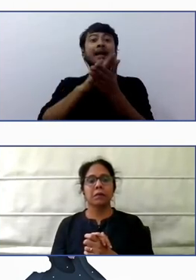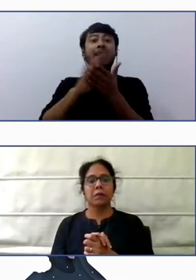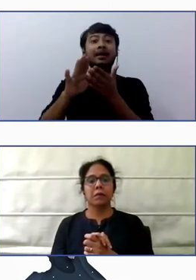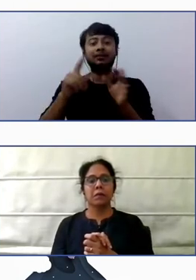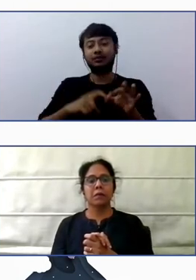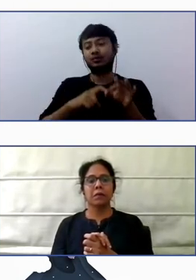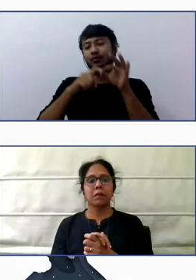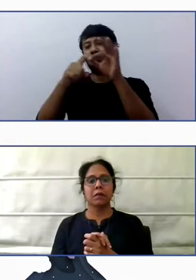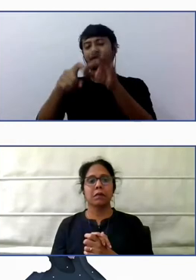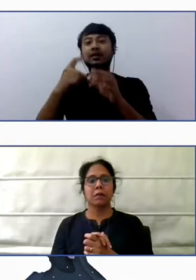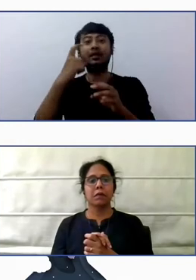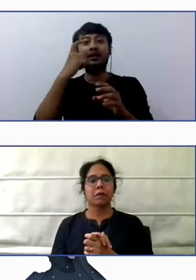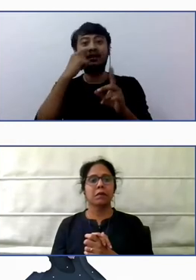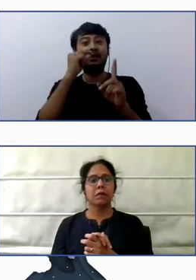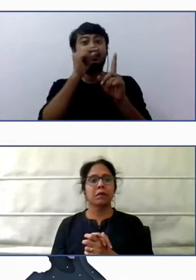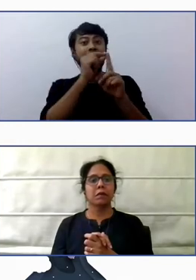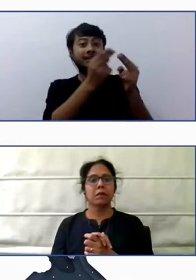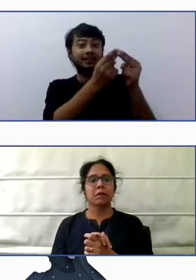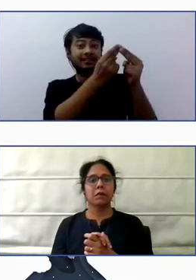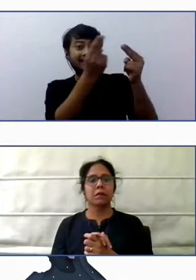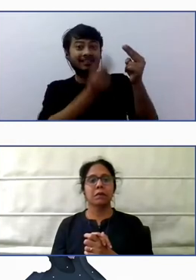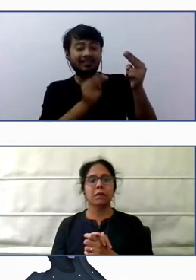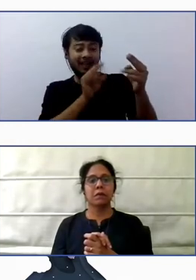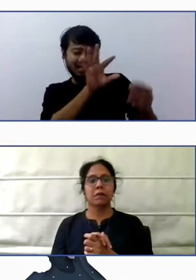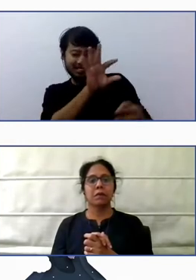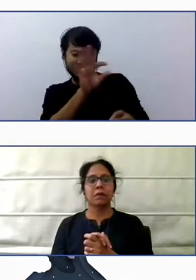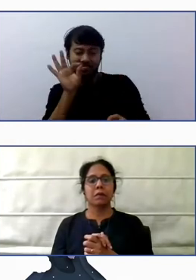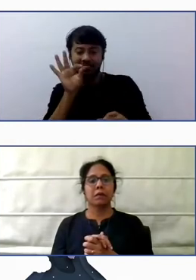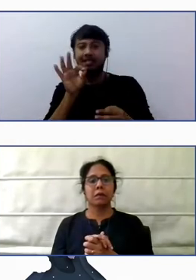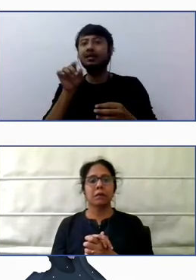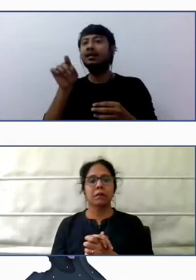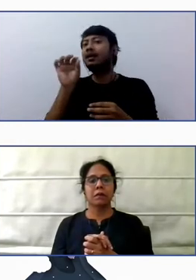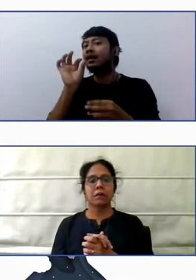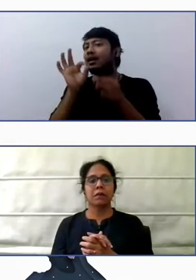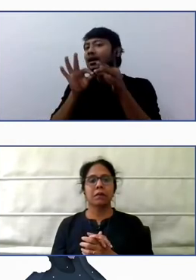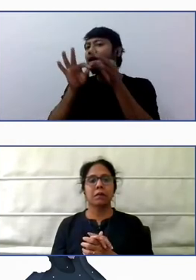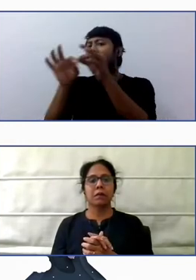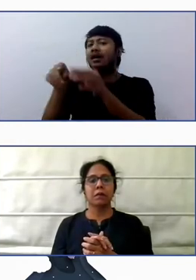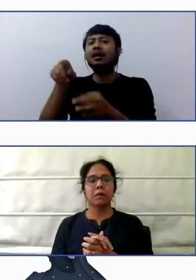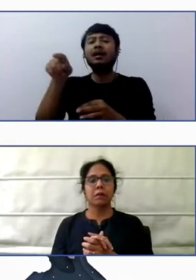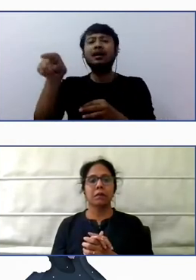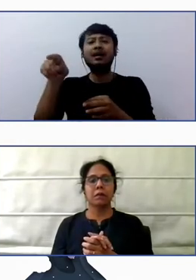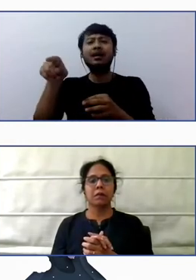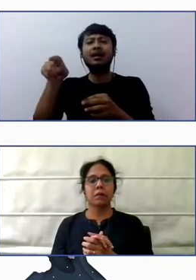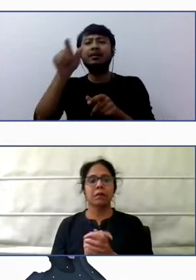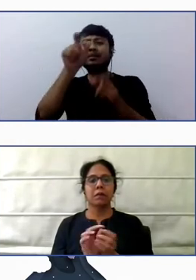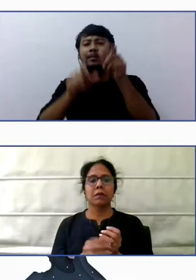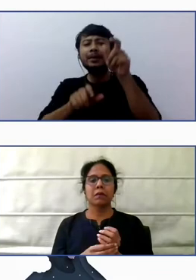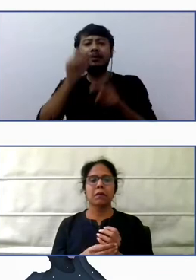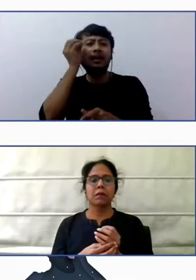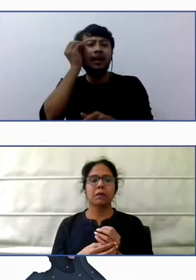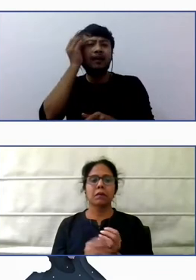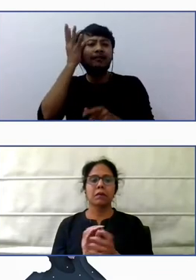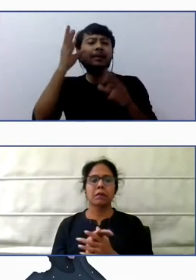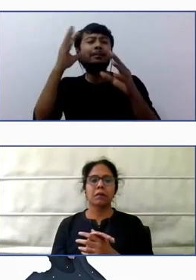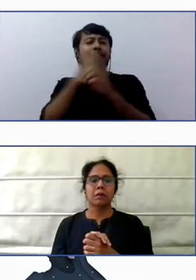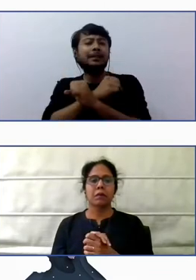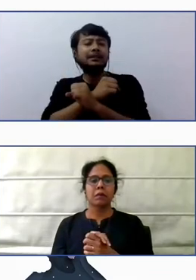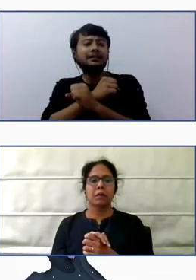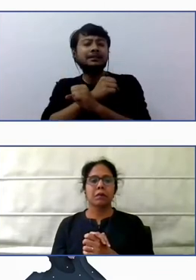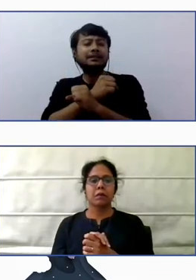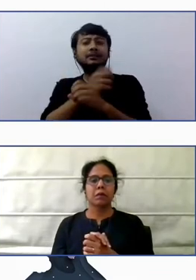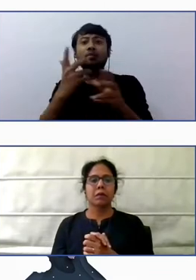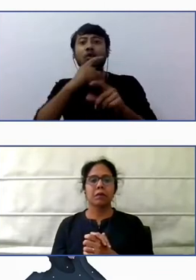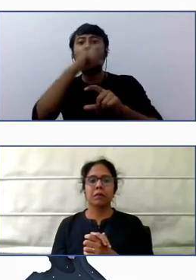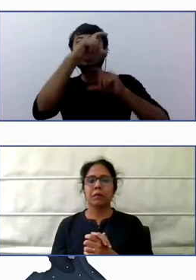Padmavati's conversation, is it the lack of awareness or the drawback of implementation that corporates are